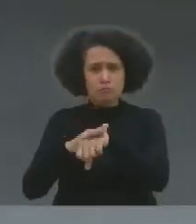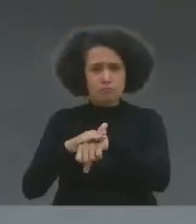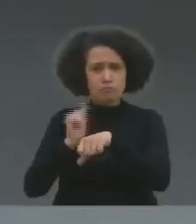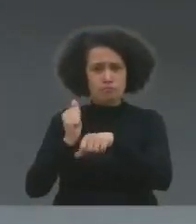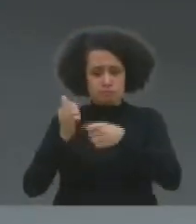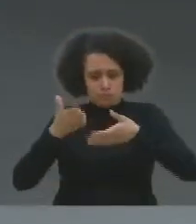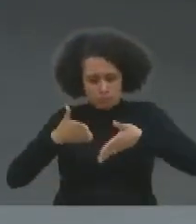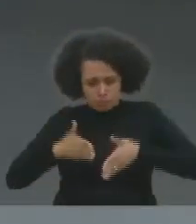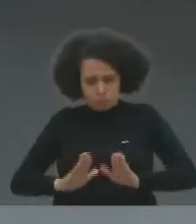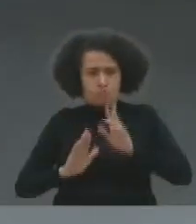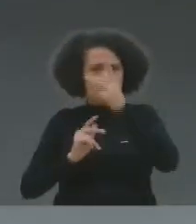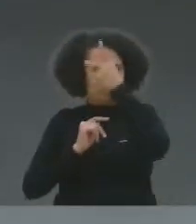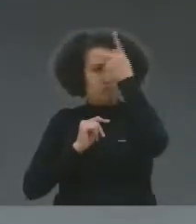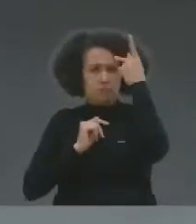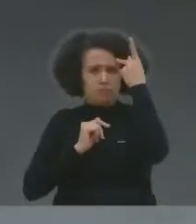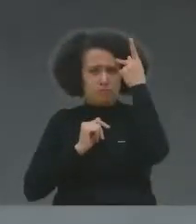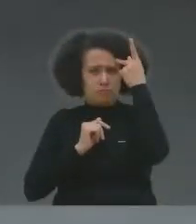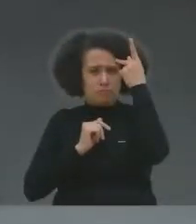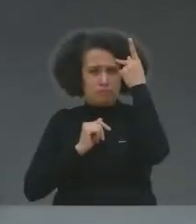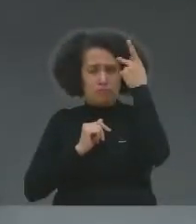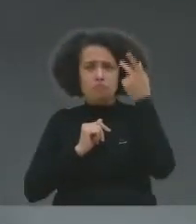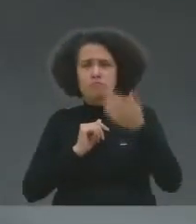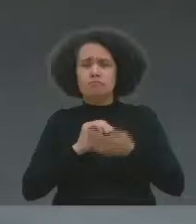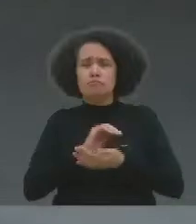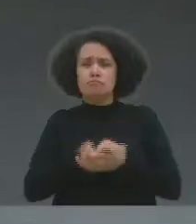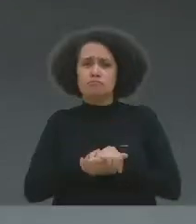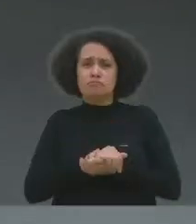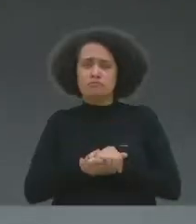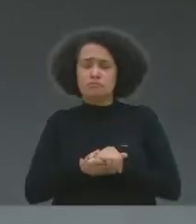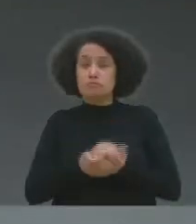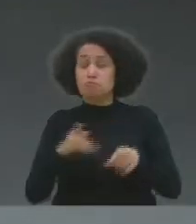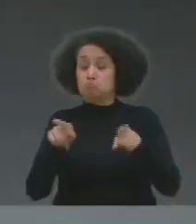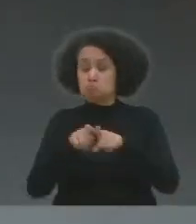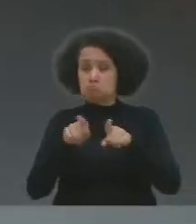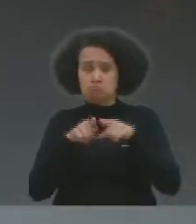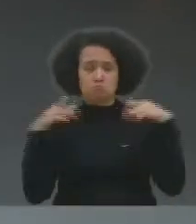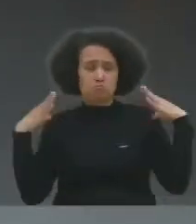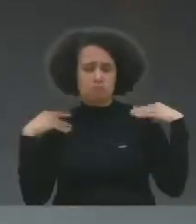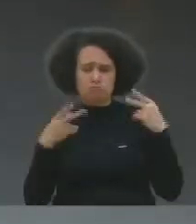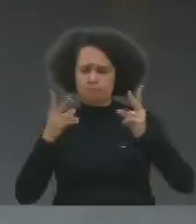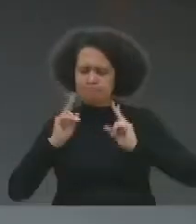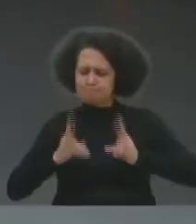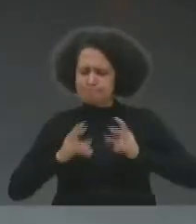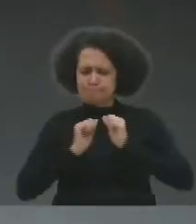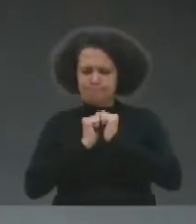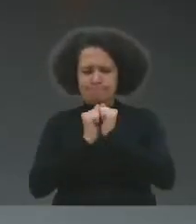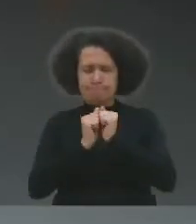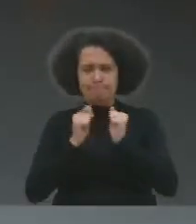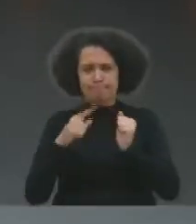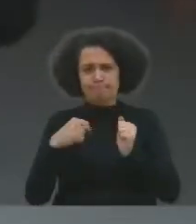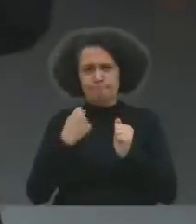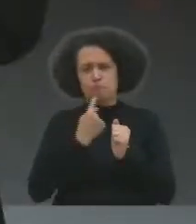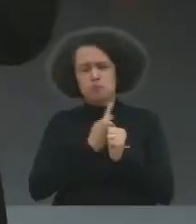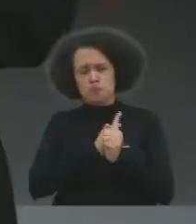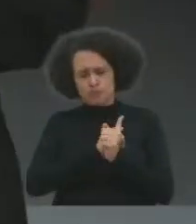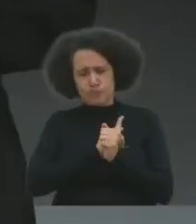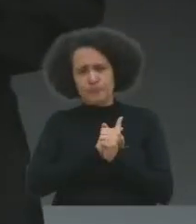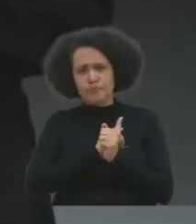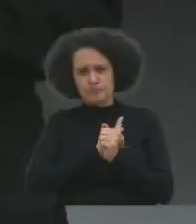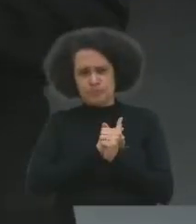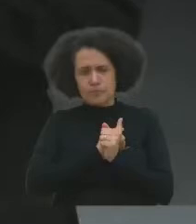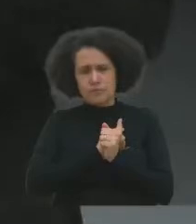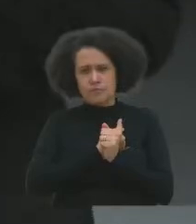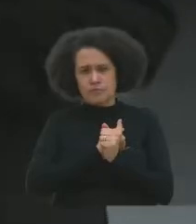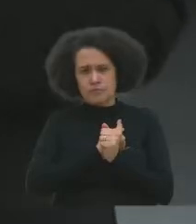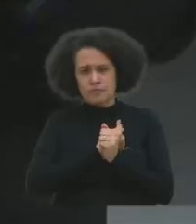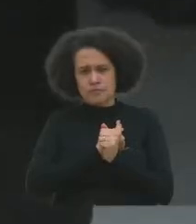nascimento das pessoas. They've been with us always. Eles sempre estão conosco. And their song of praise at the birth of